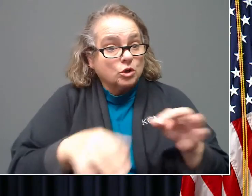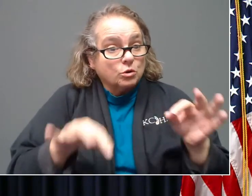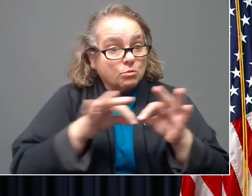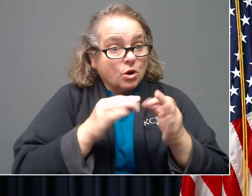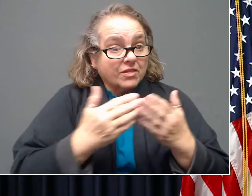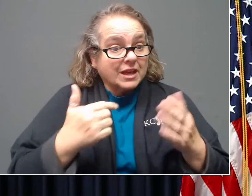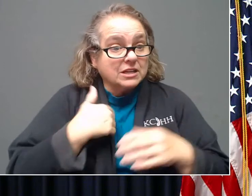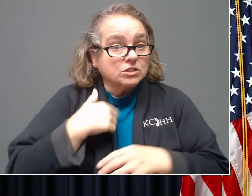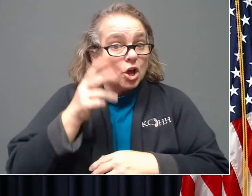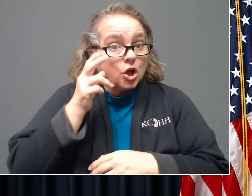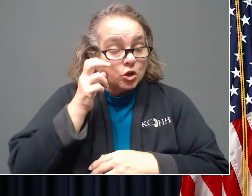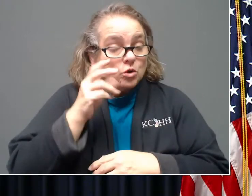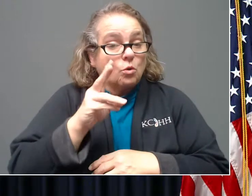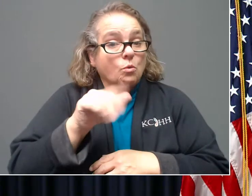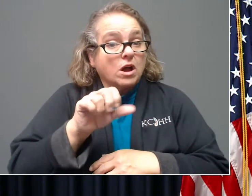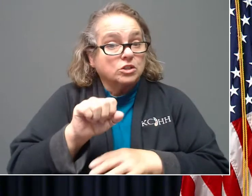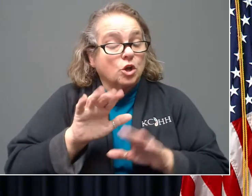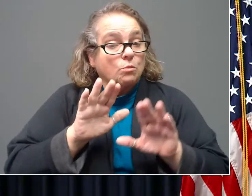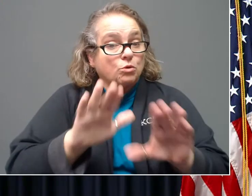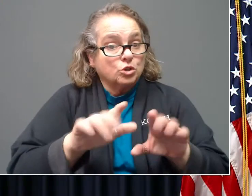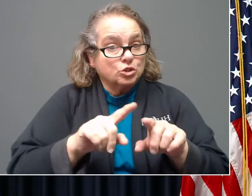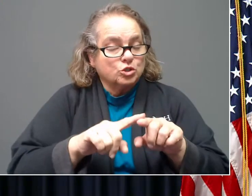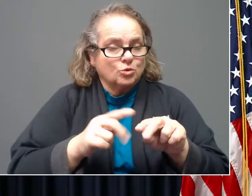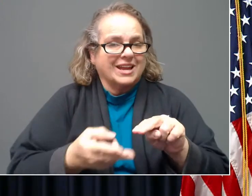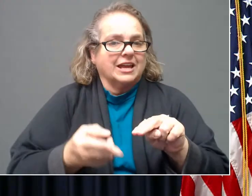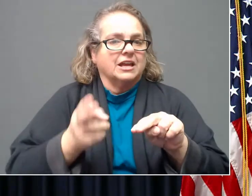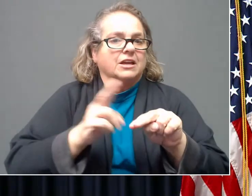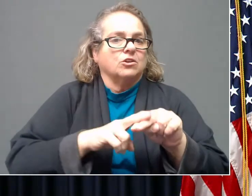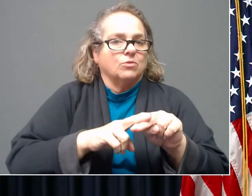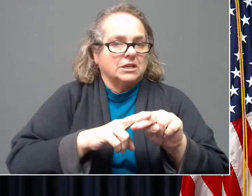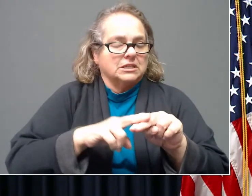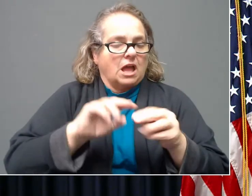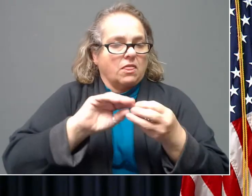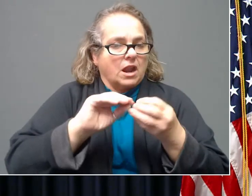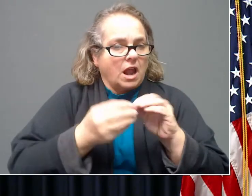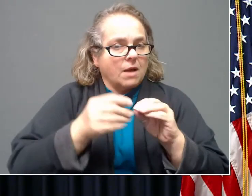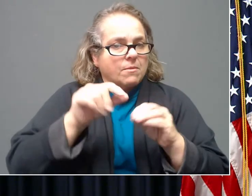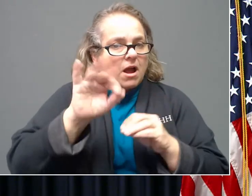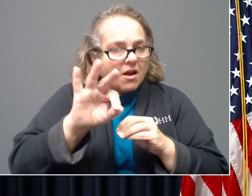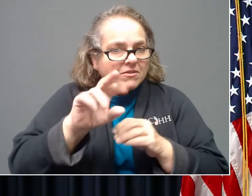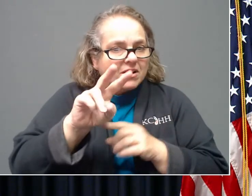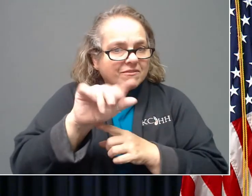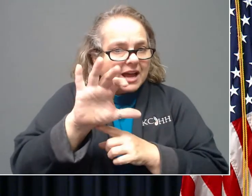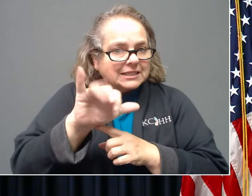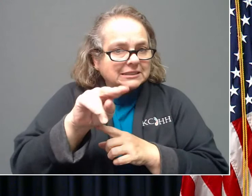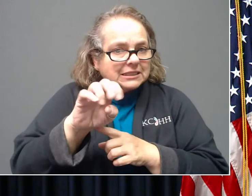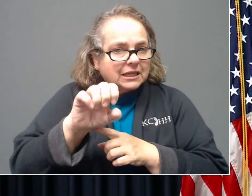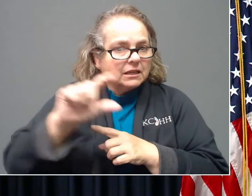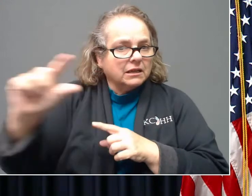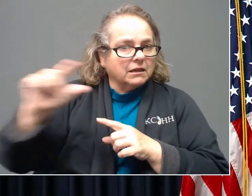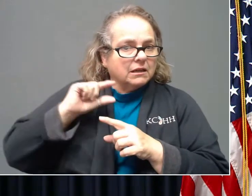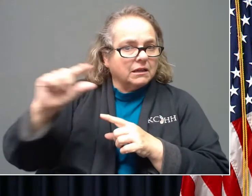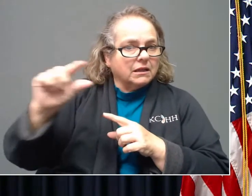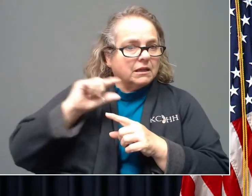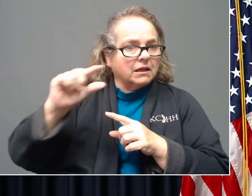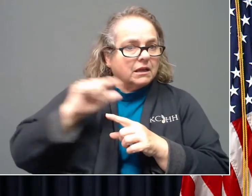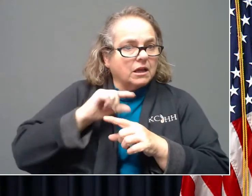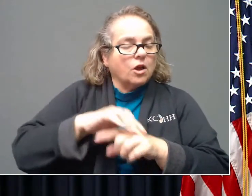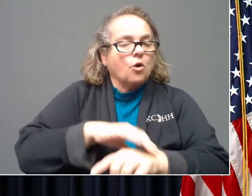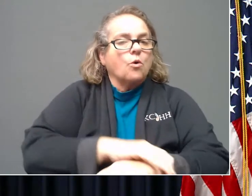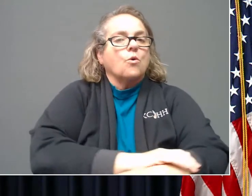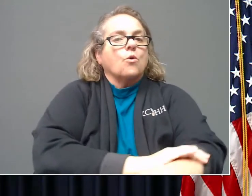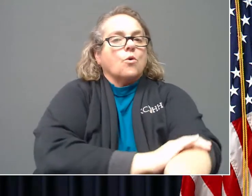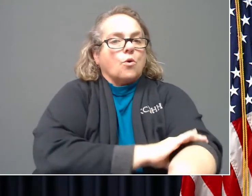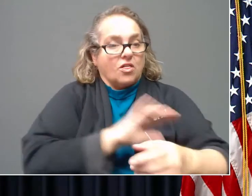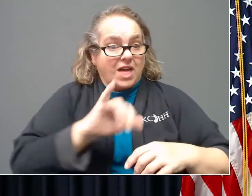a push to increase supply of vaccine, that being our primary issue that we're facing right now,